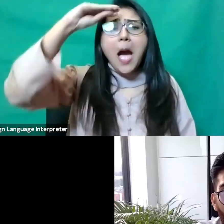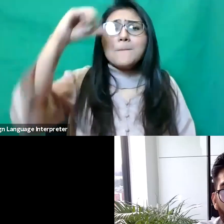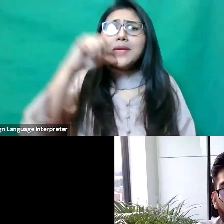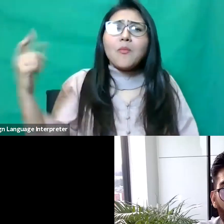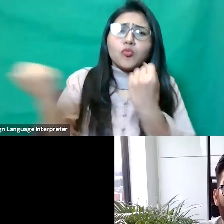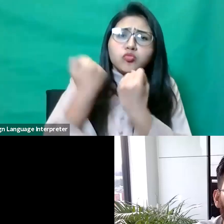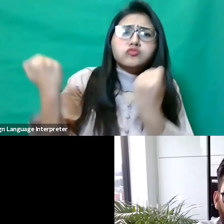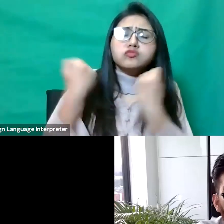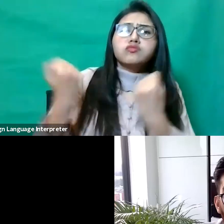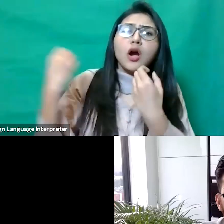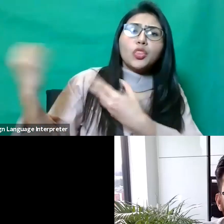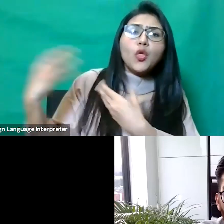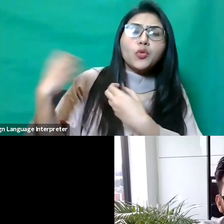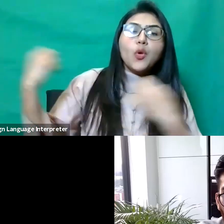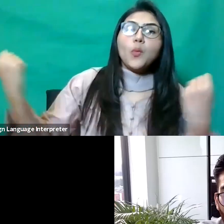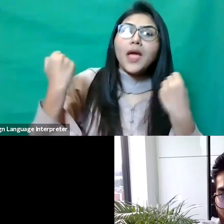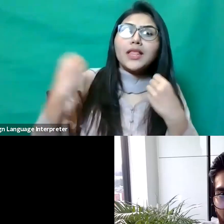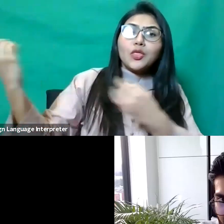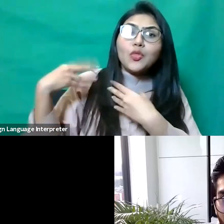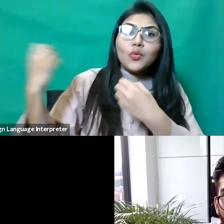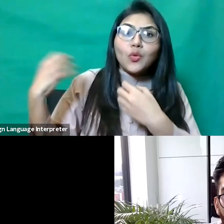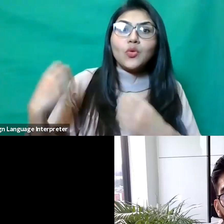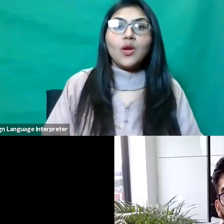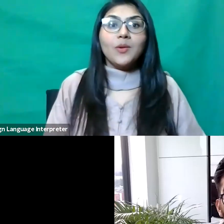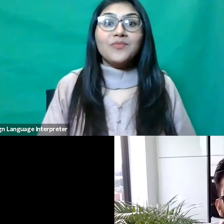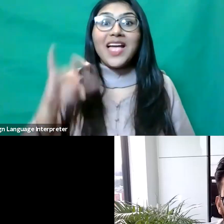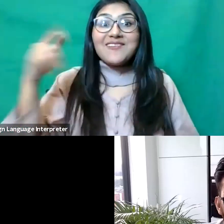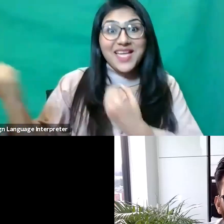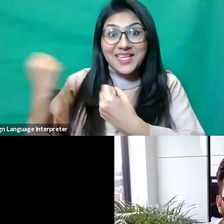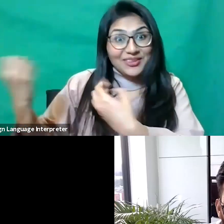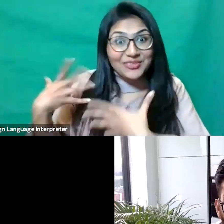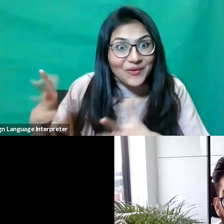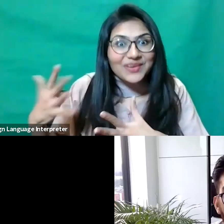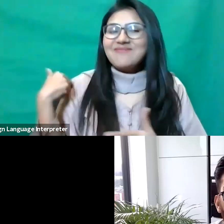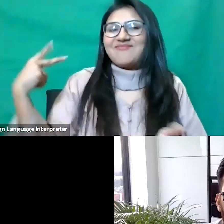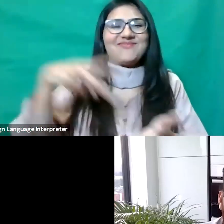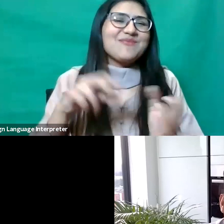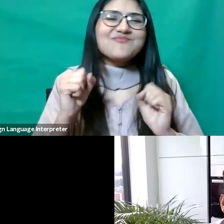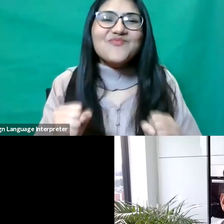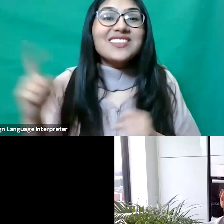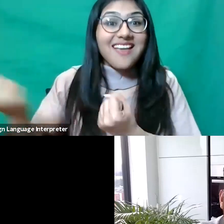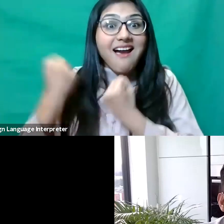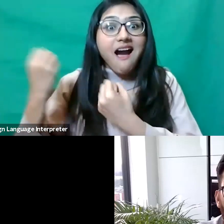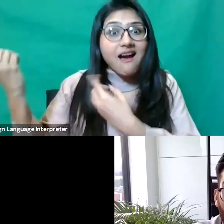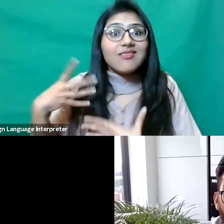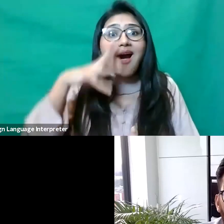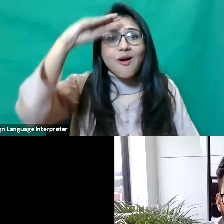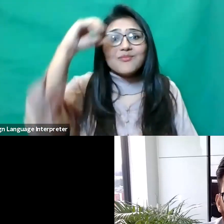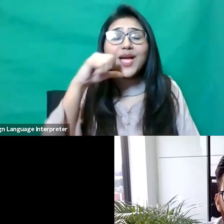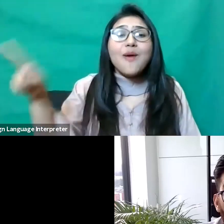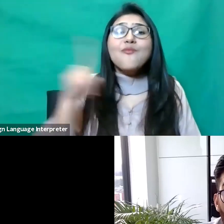mean, without the encouragement, I would be standing right here. Because with the encouragement, like the parents from